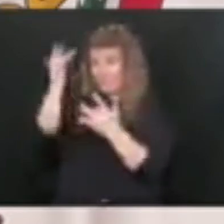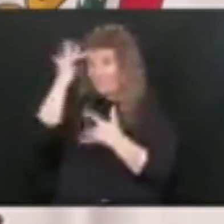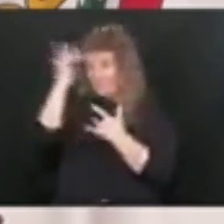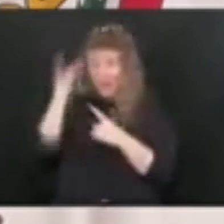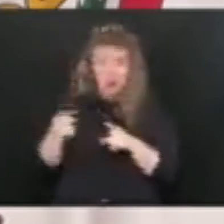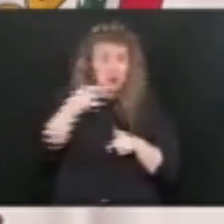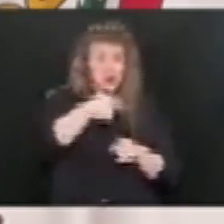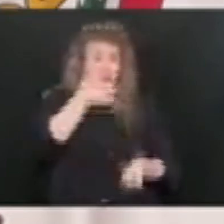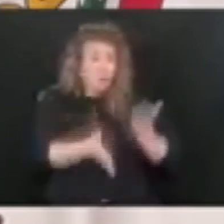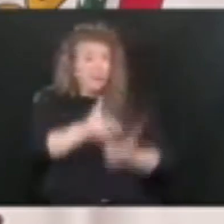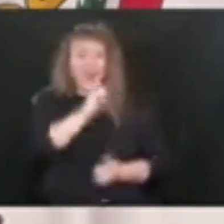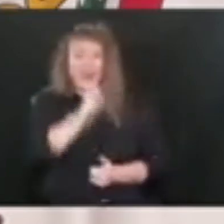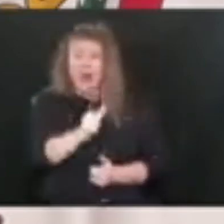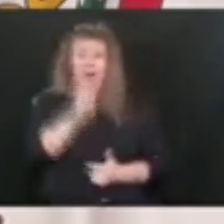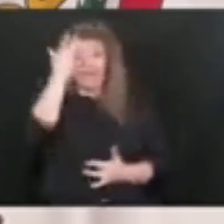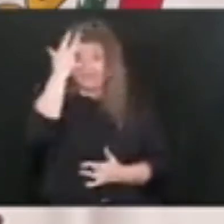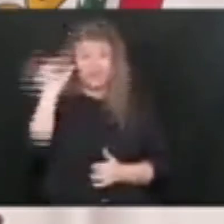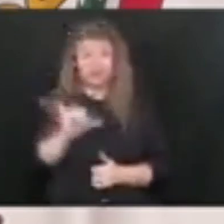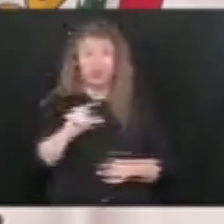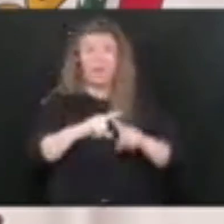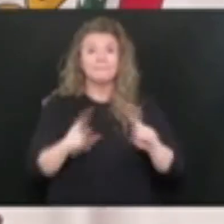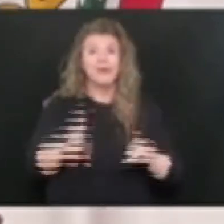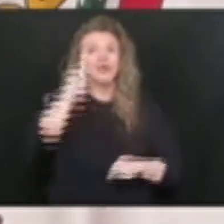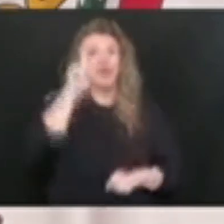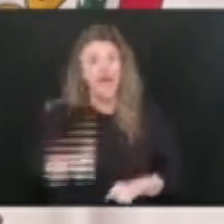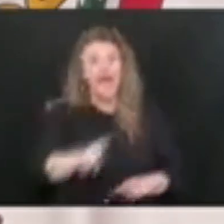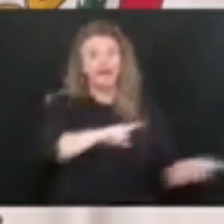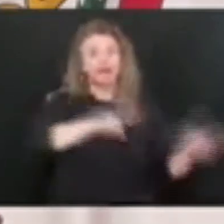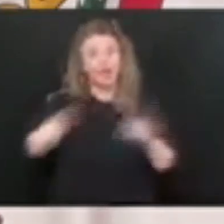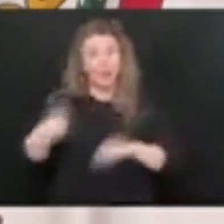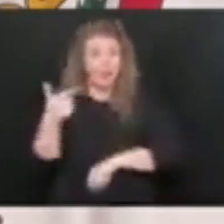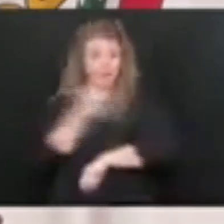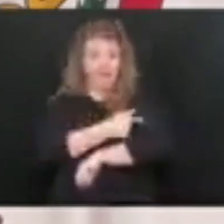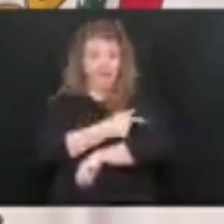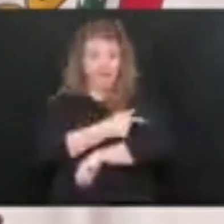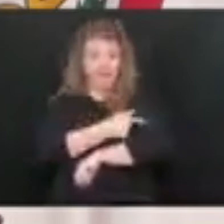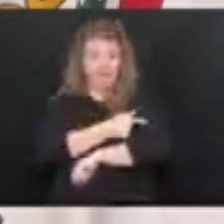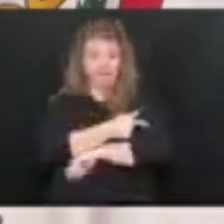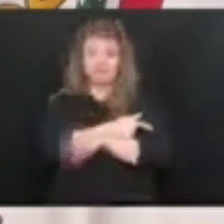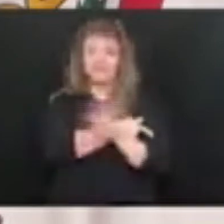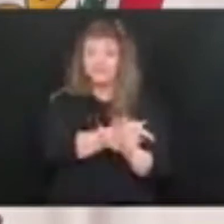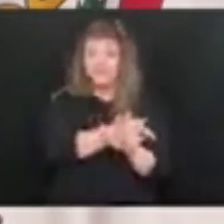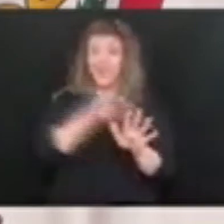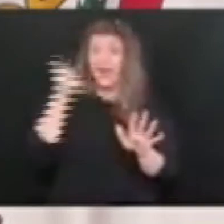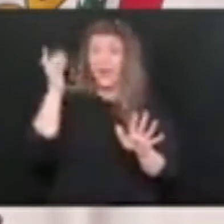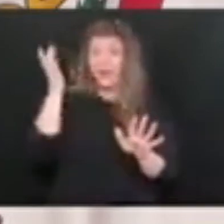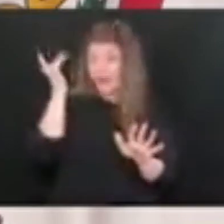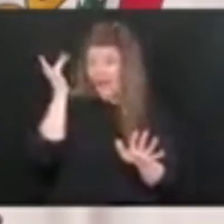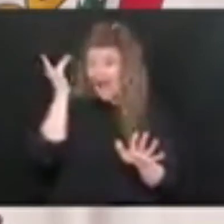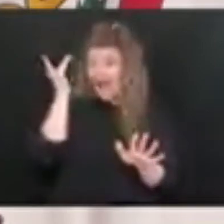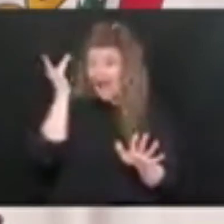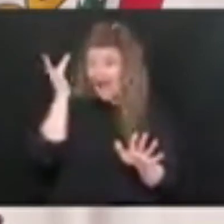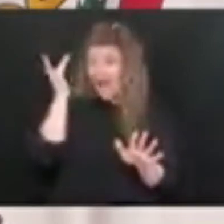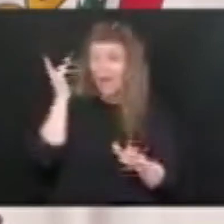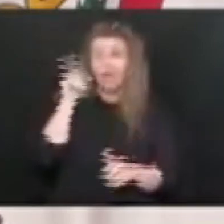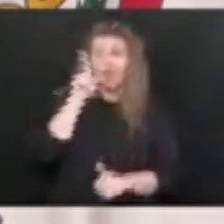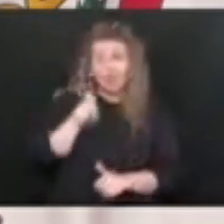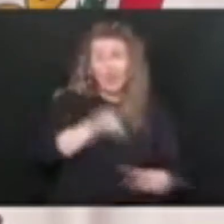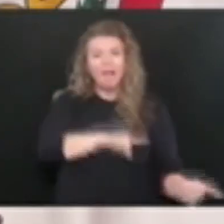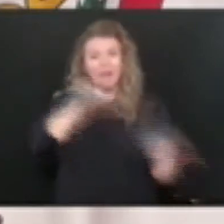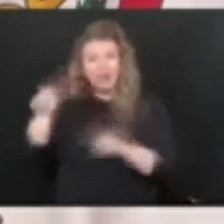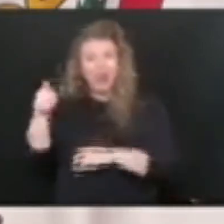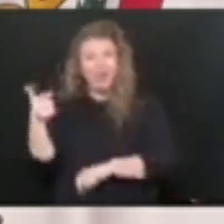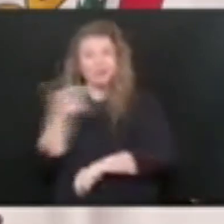get sick, but you got to go get vaccinated. The reason you have to go get vaccinated is you've got to go get vaccinated